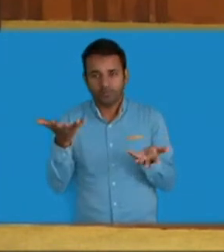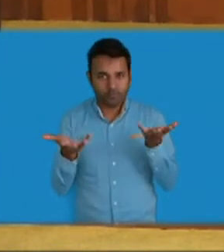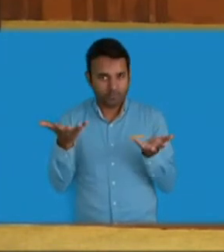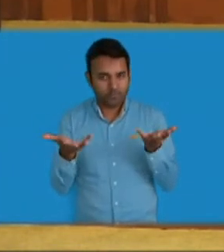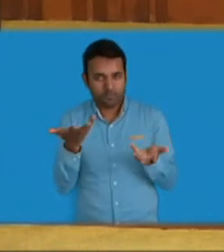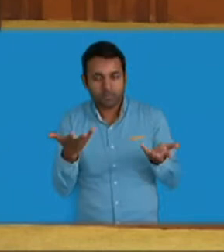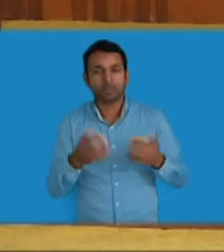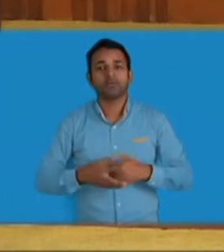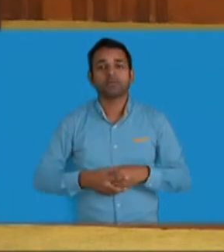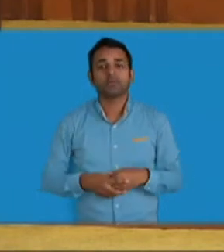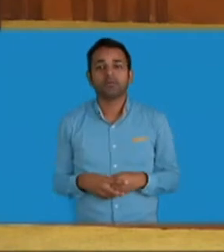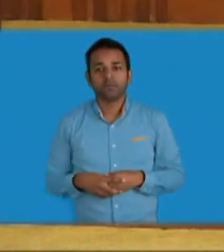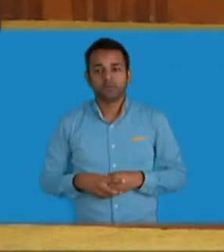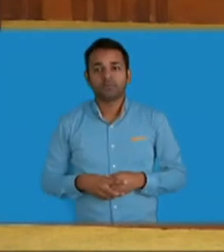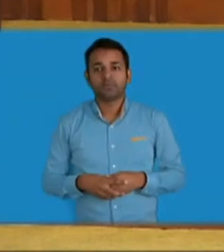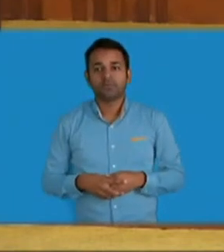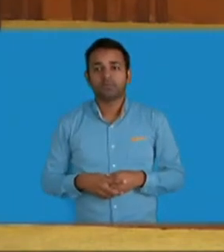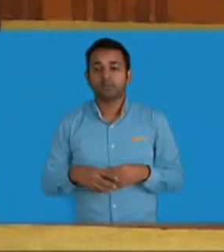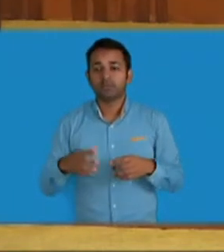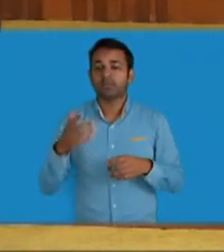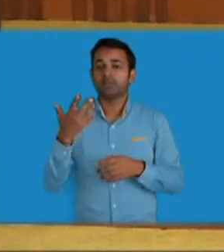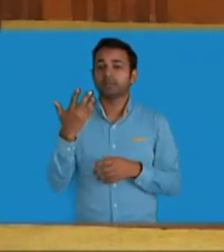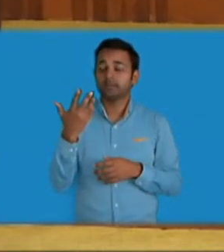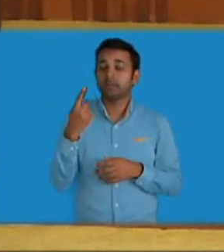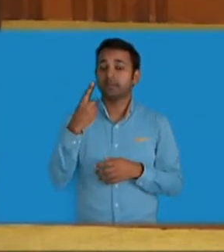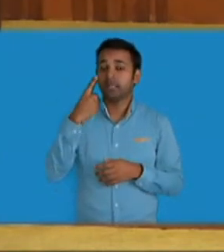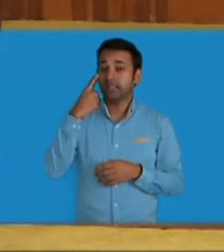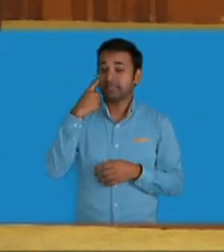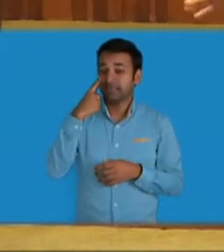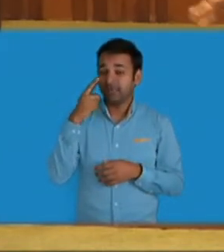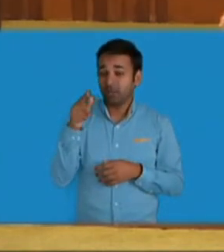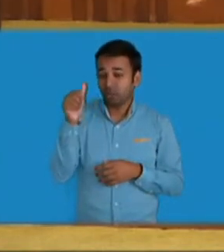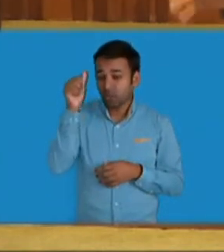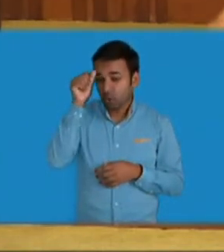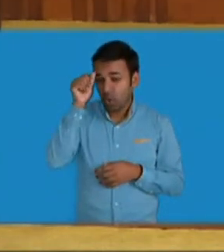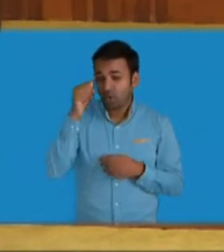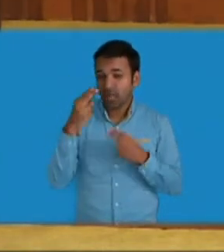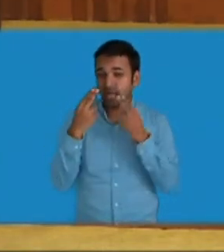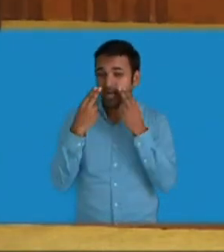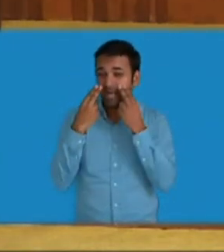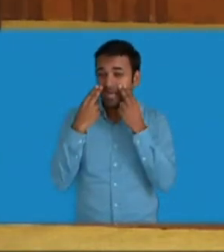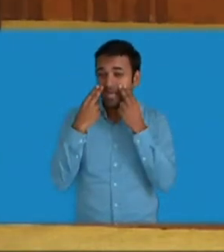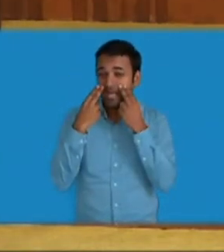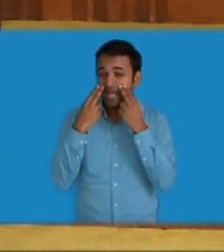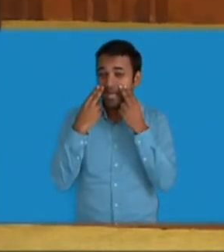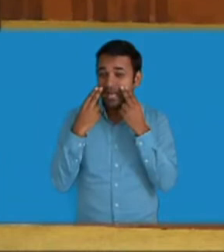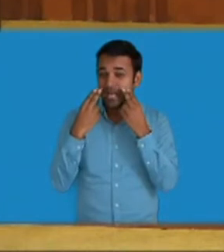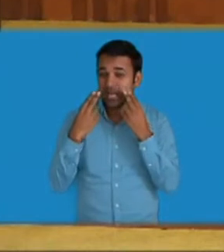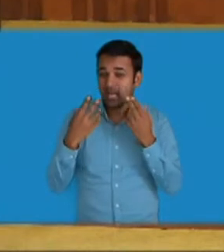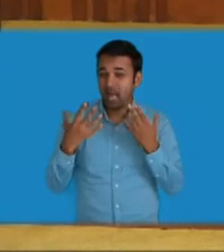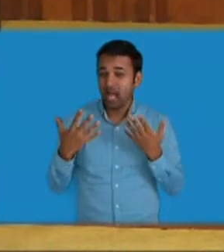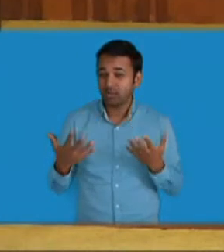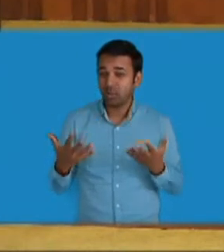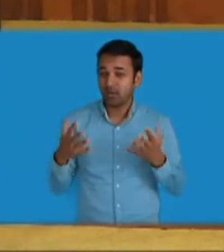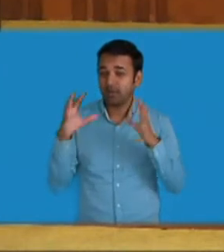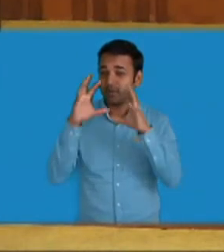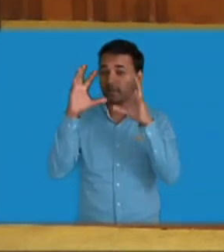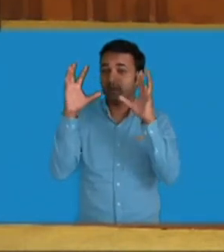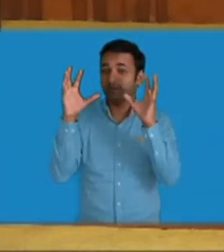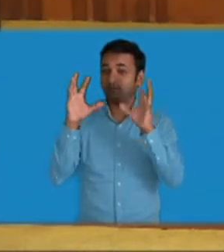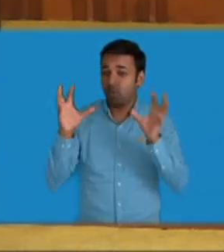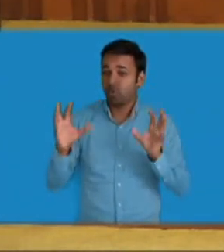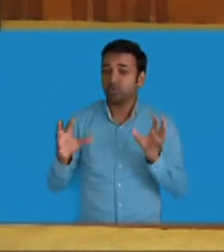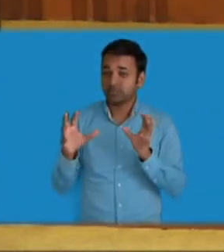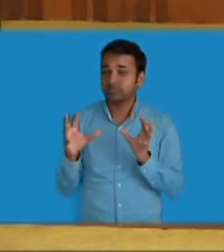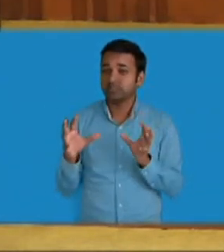Obviously, we know that the natural forests, the volume of natural forests are declining, and reforestation